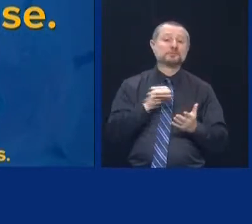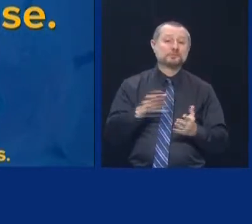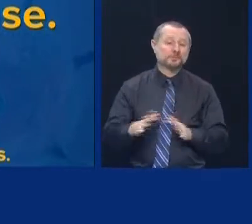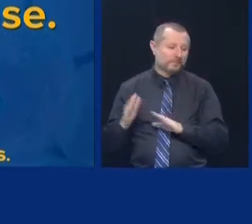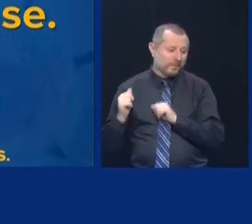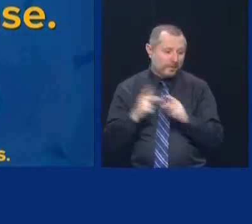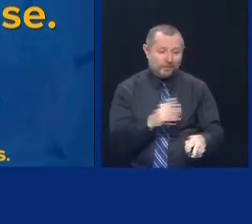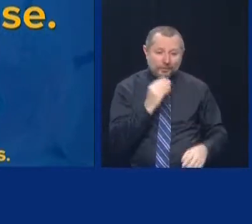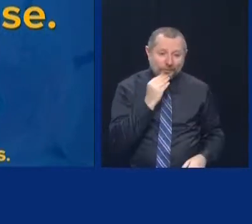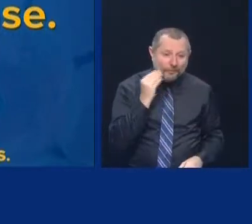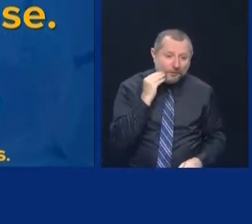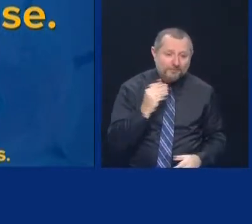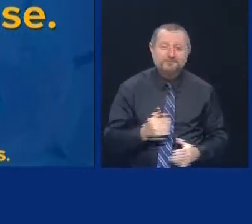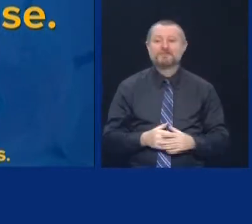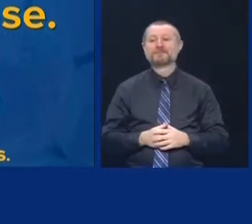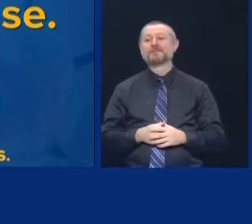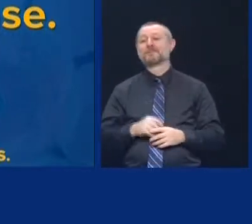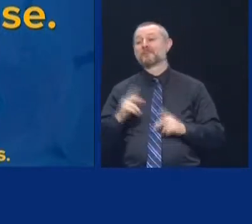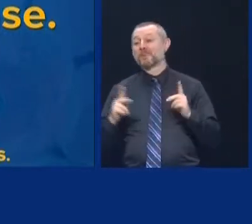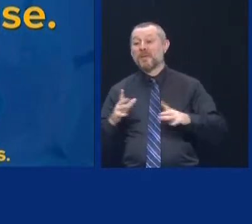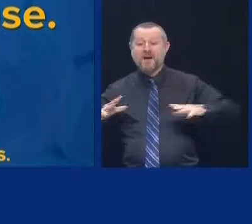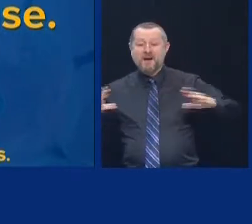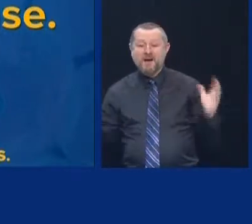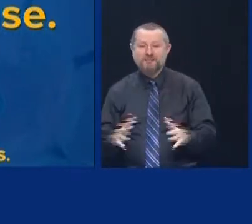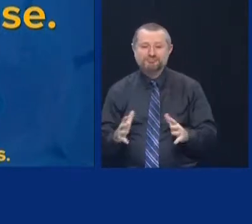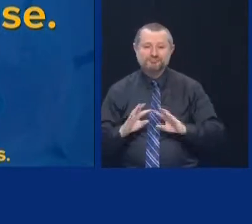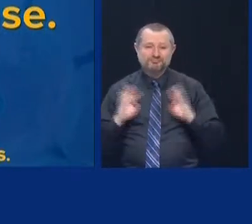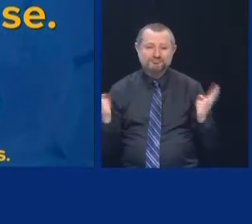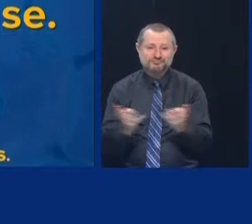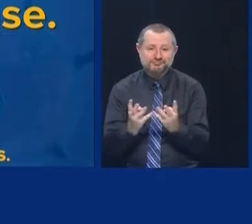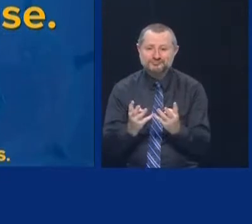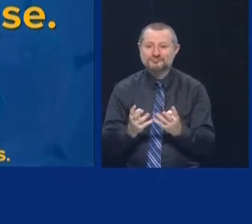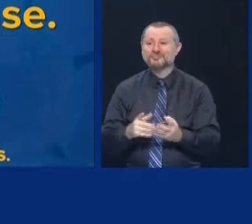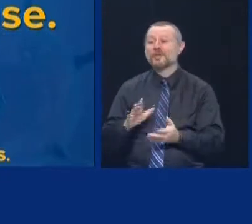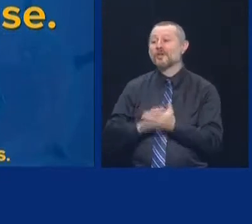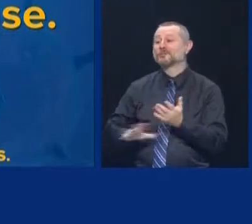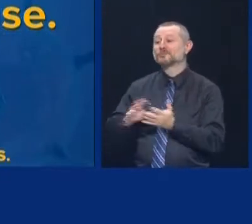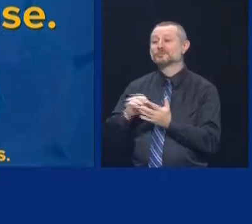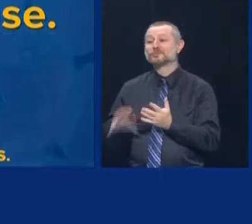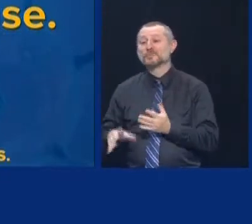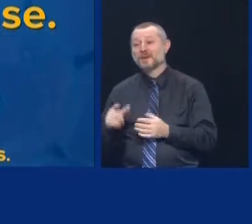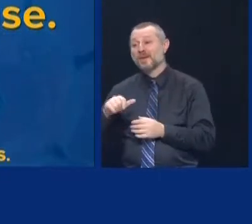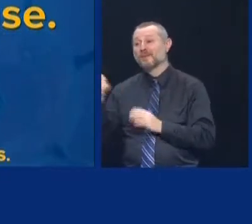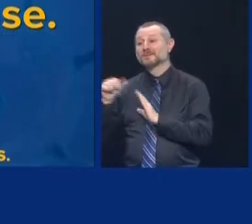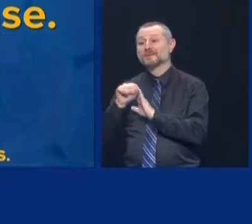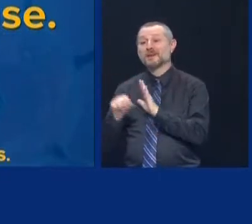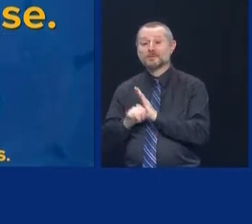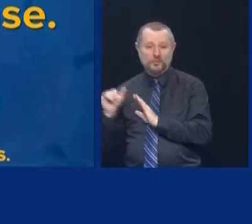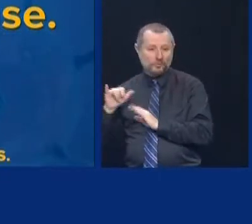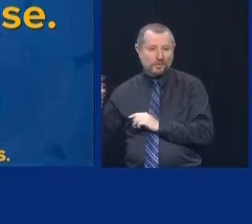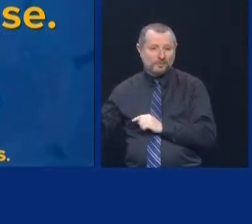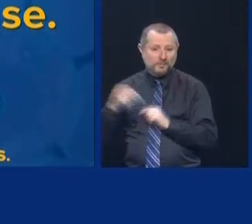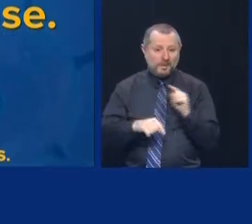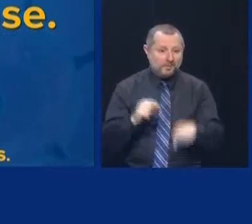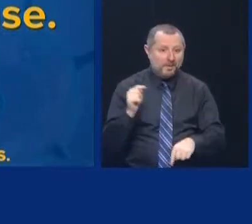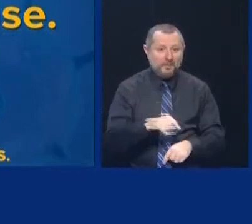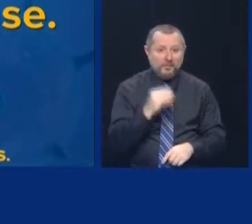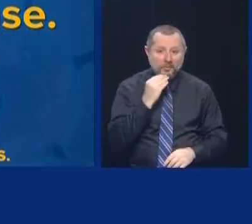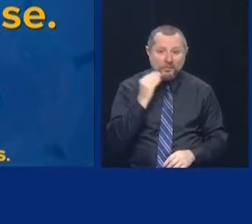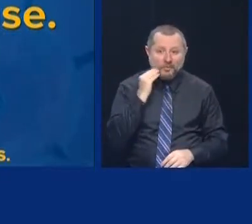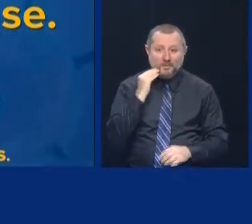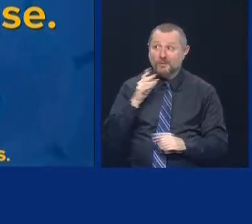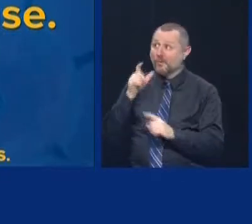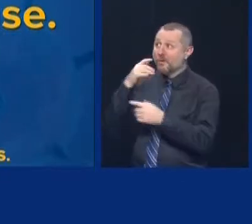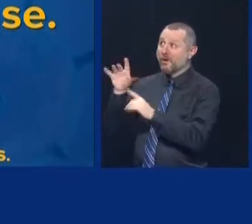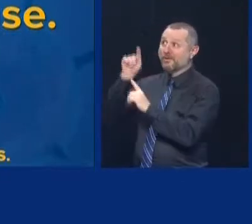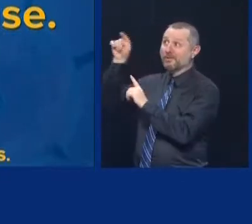home, and college students will be coming home from other states. They'll be bringing